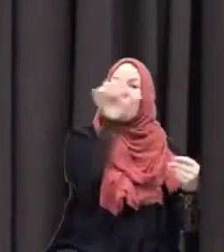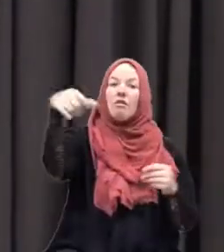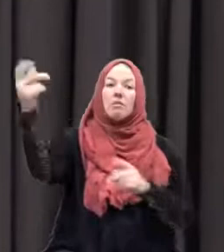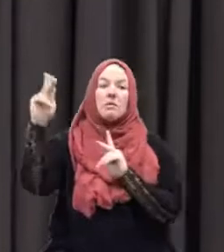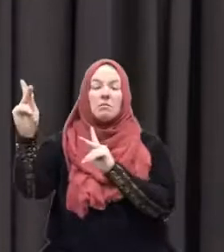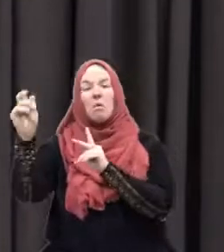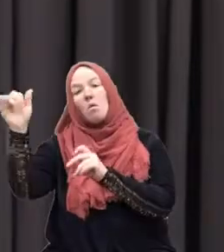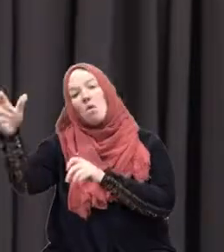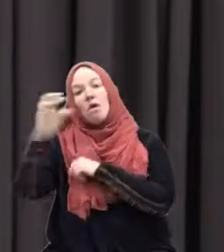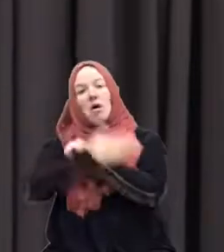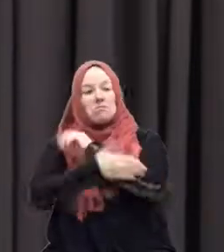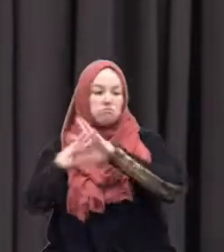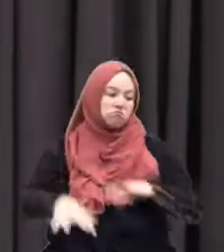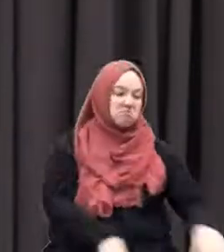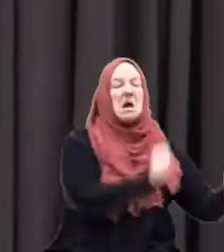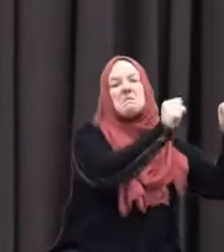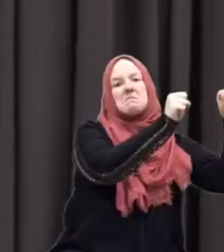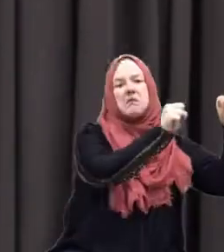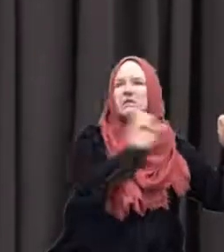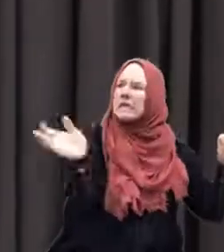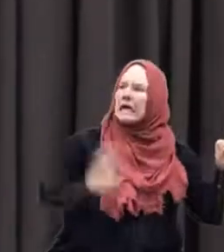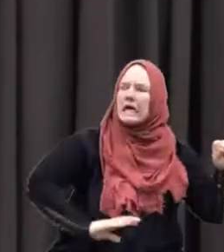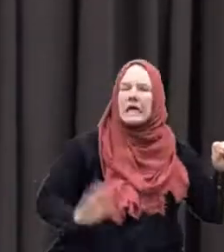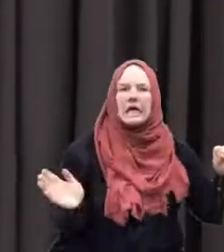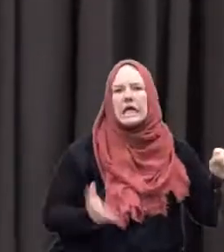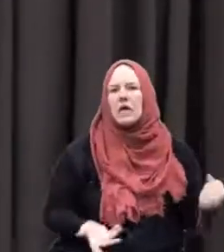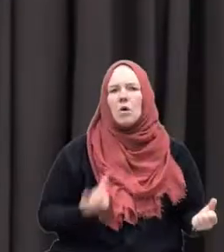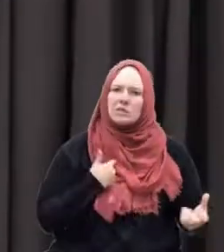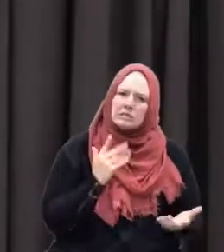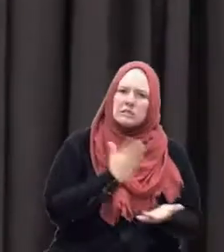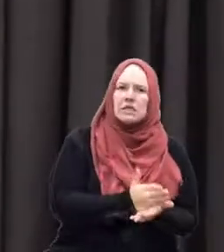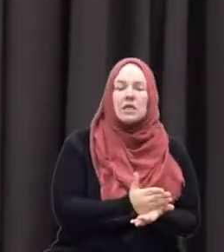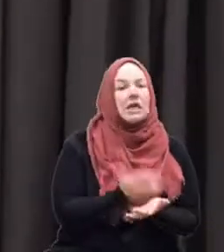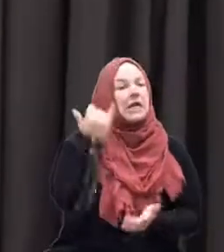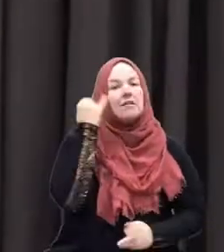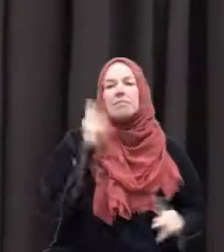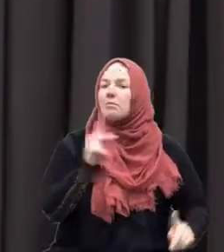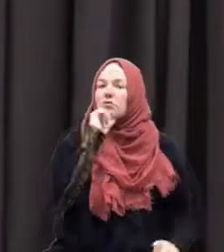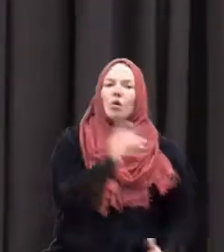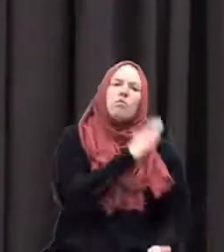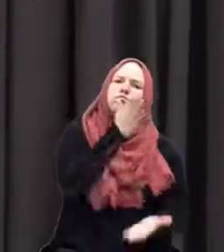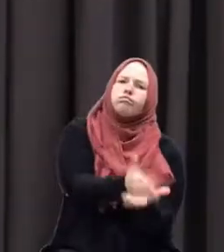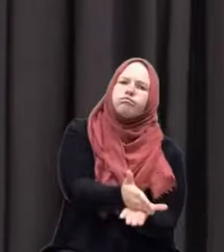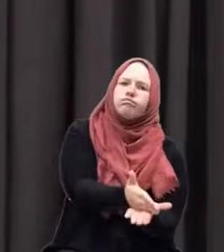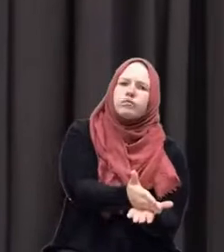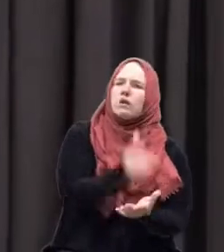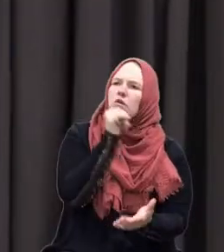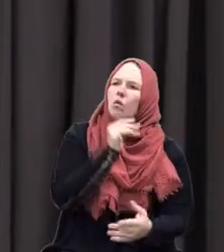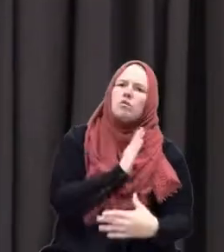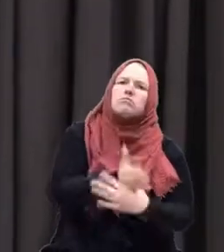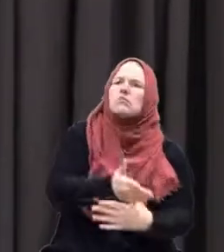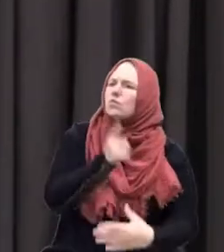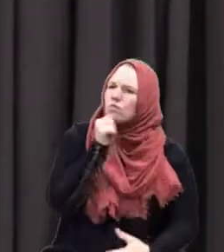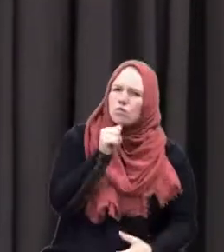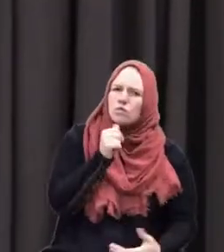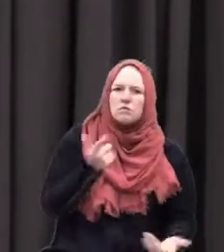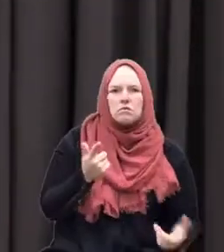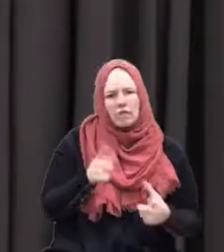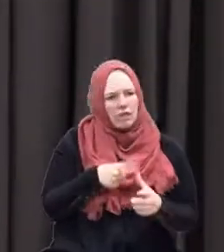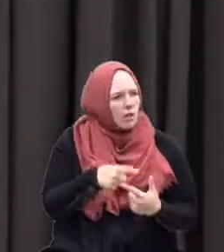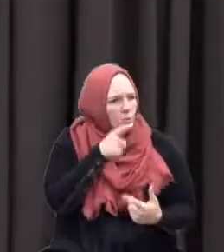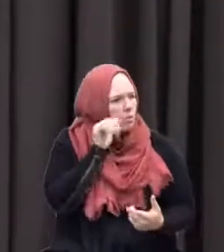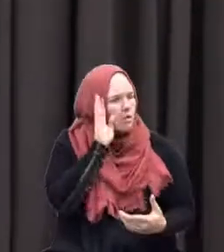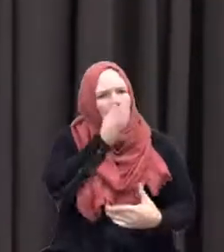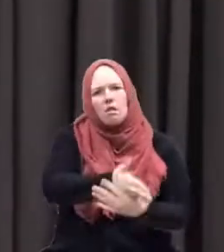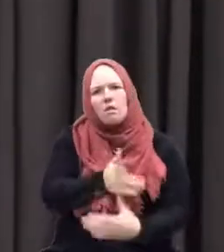injustices. But when we do not stand up, who is going to do it? Allah tells